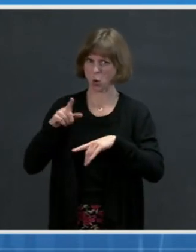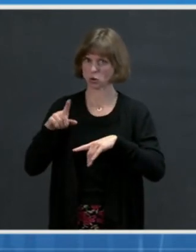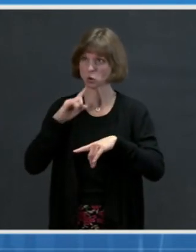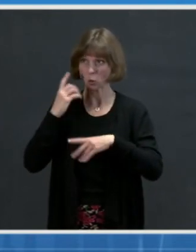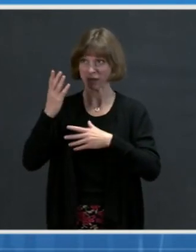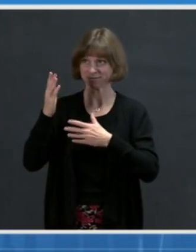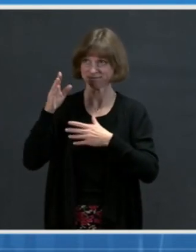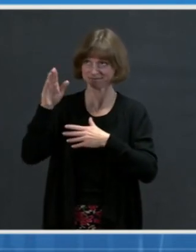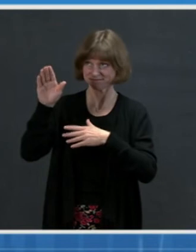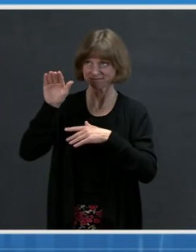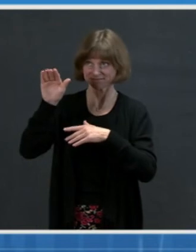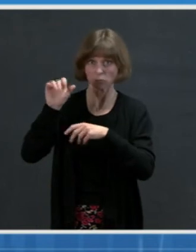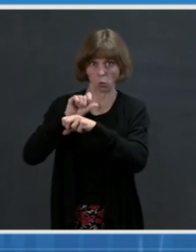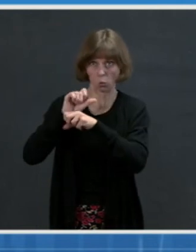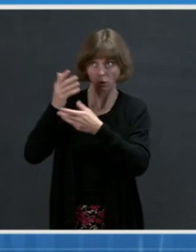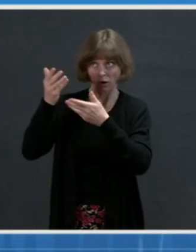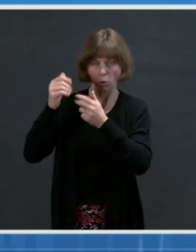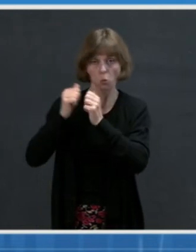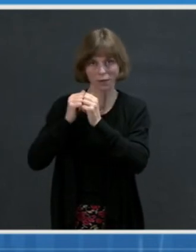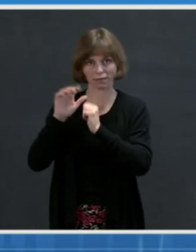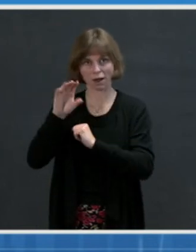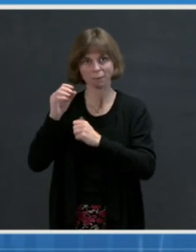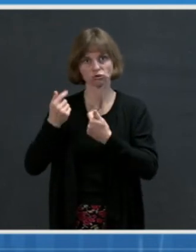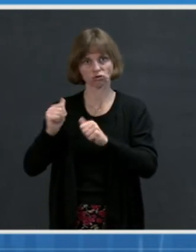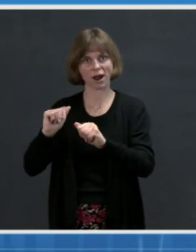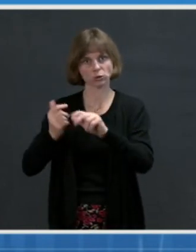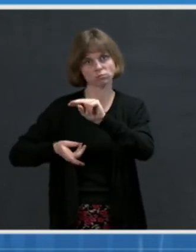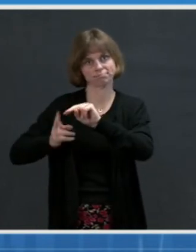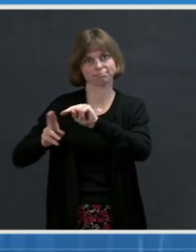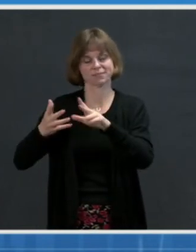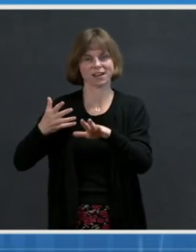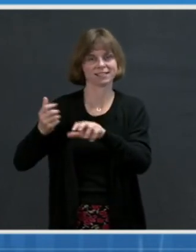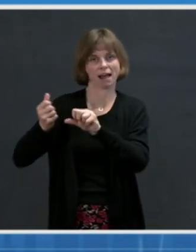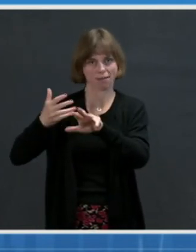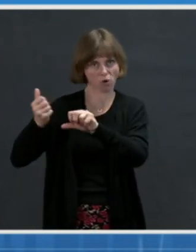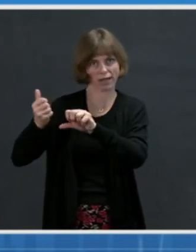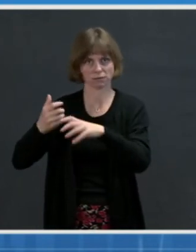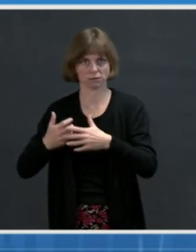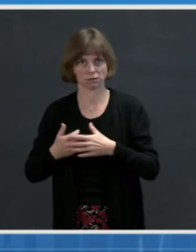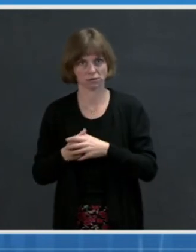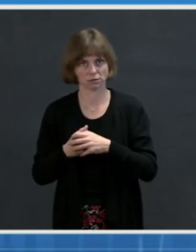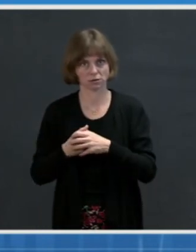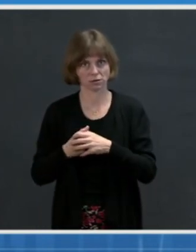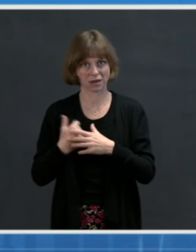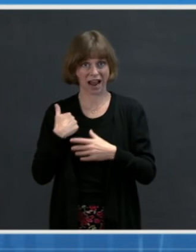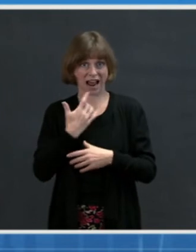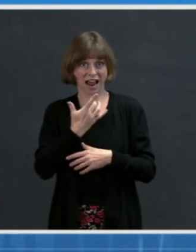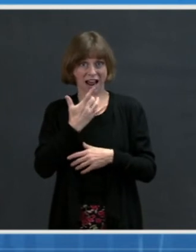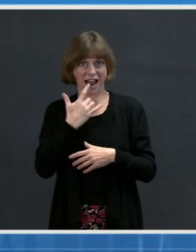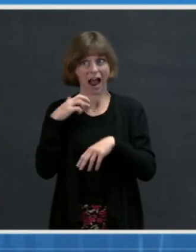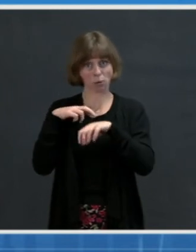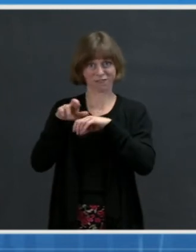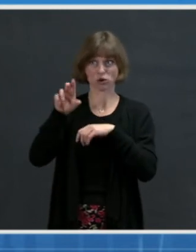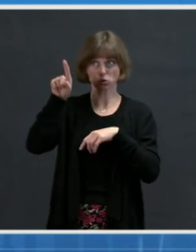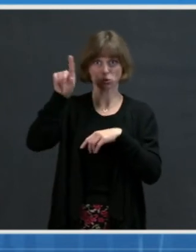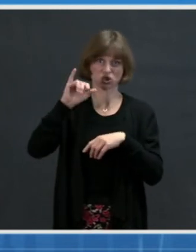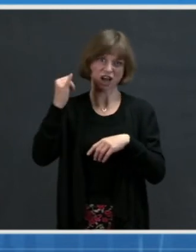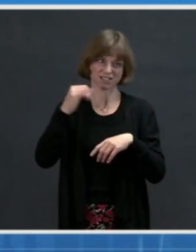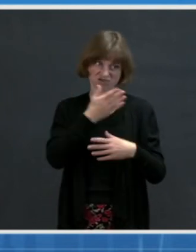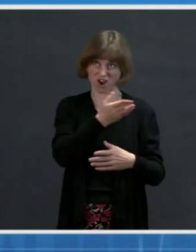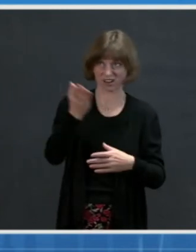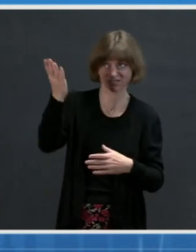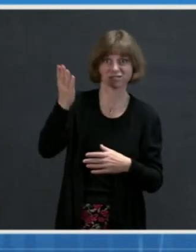to accelerate that ramp. And I would refer you to J&J for any more